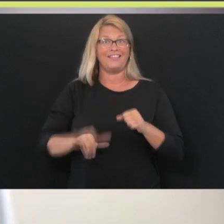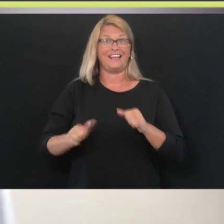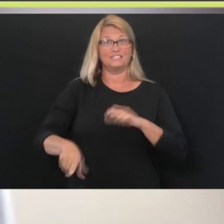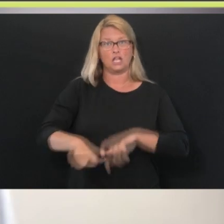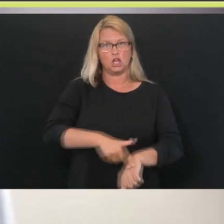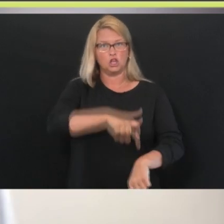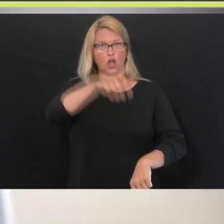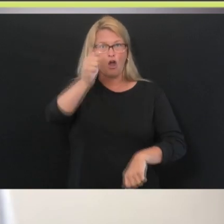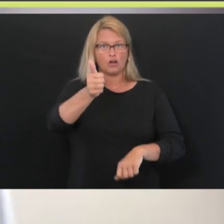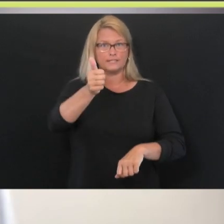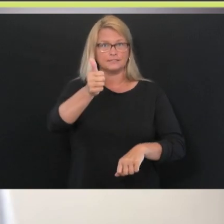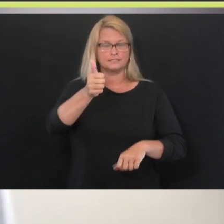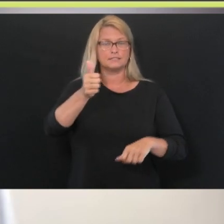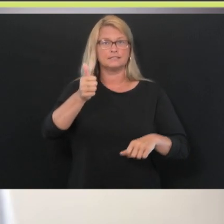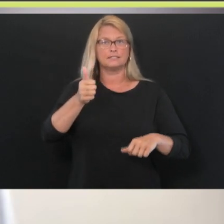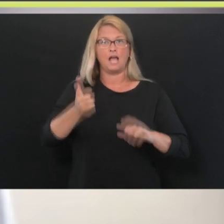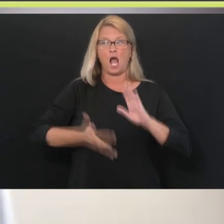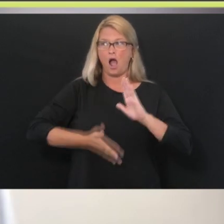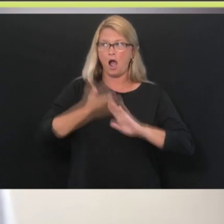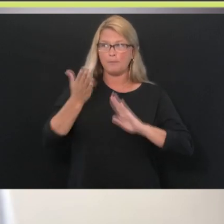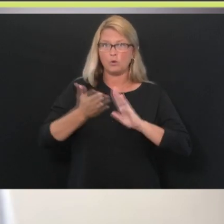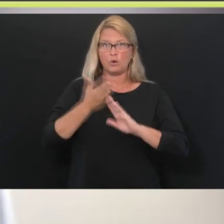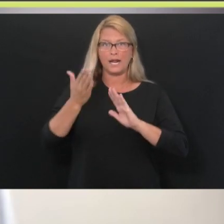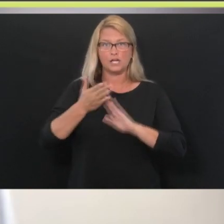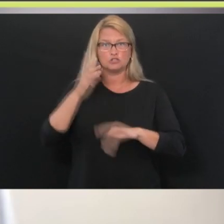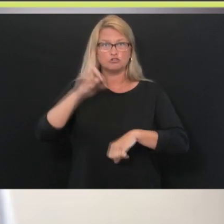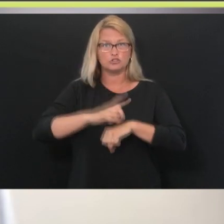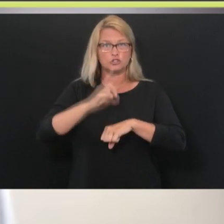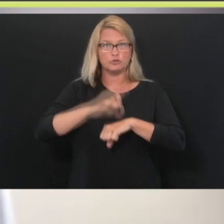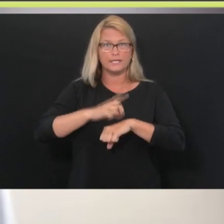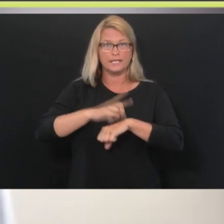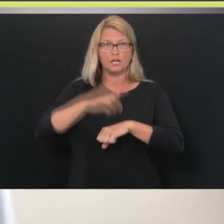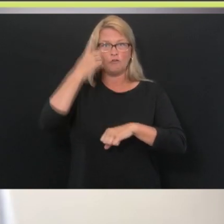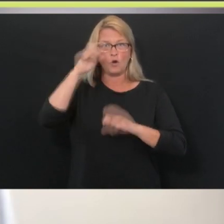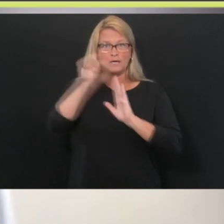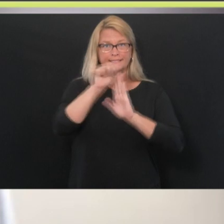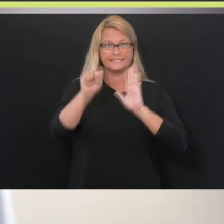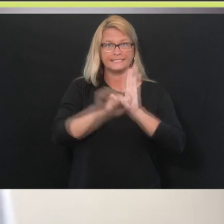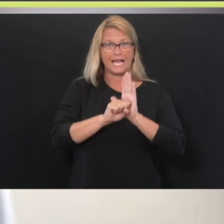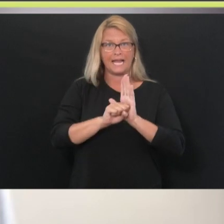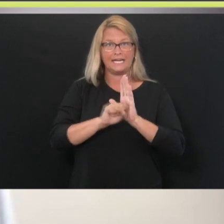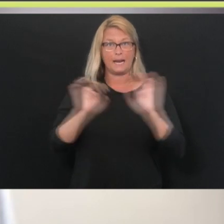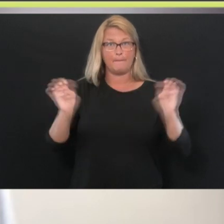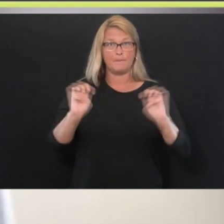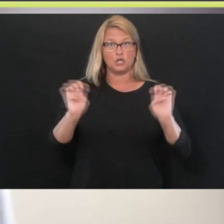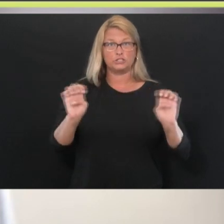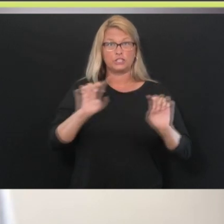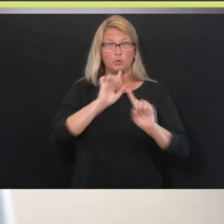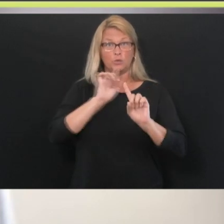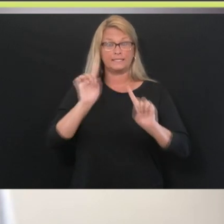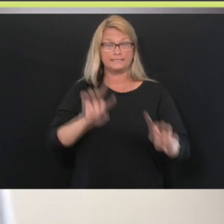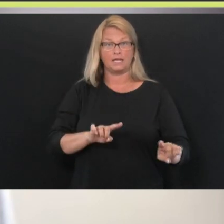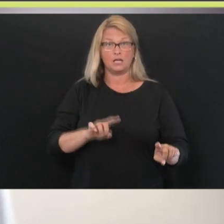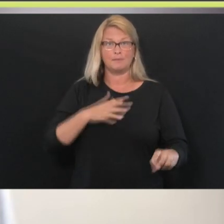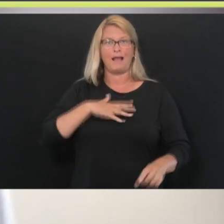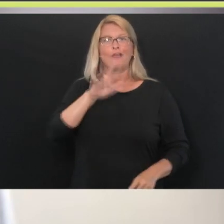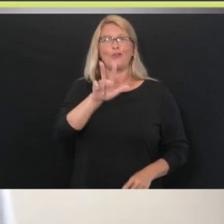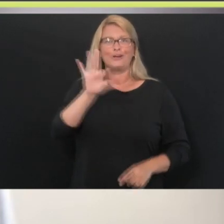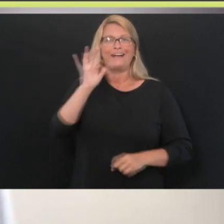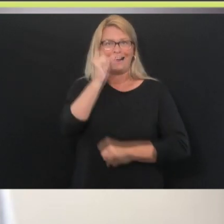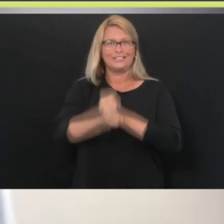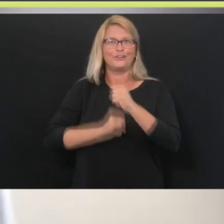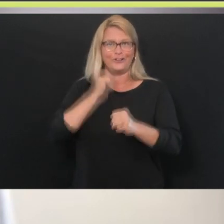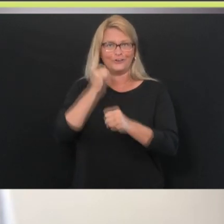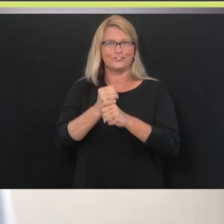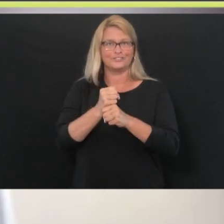longest operational period for a state emergency response that I've seen in those 39 years plus